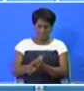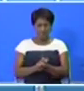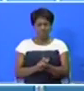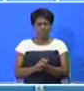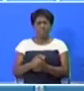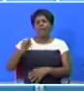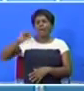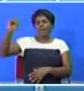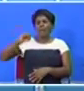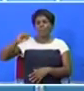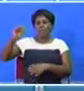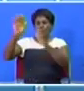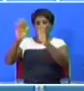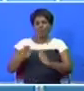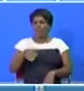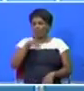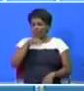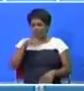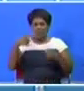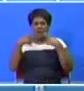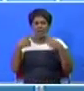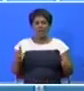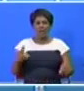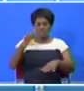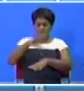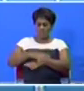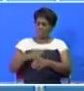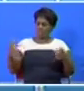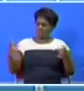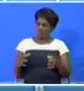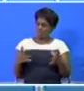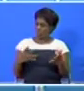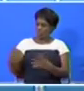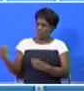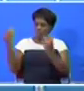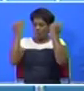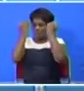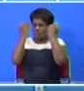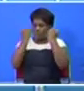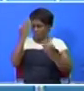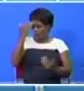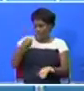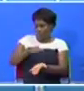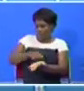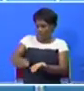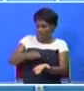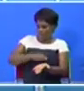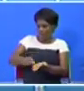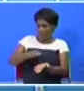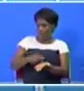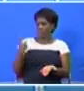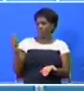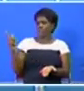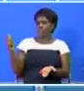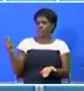Stay on the campaign trail. Shaluyeh and Raila Odinga has announced that the NASA team will be heading to court over the ballot printing tender handed to Al